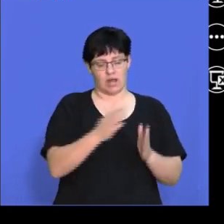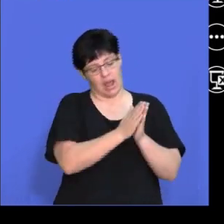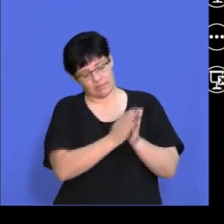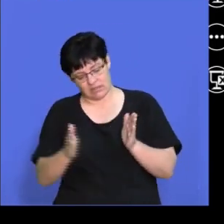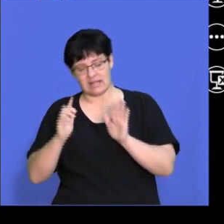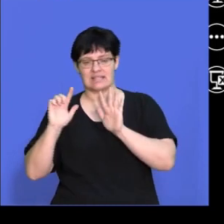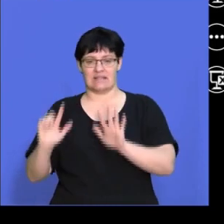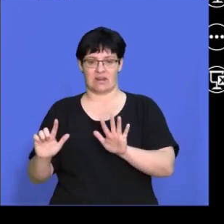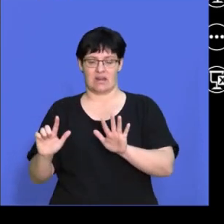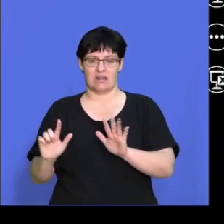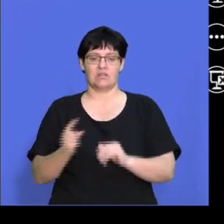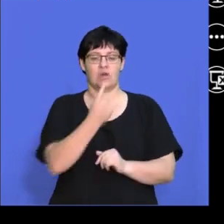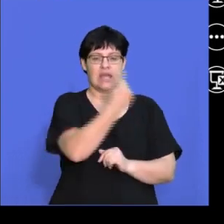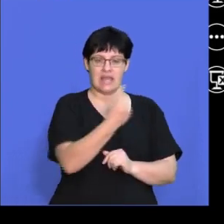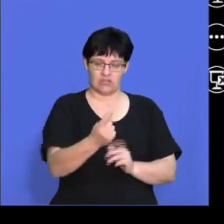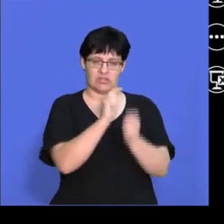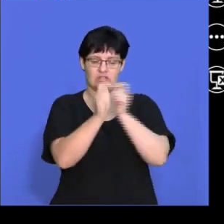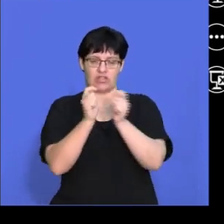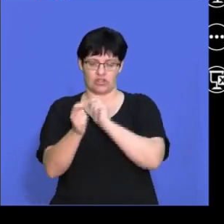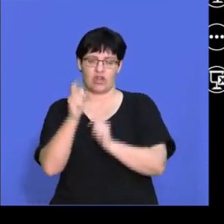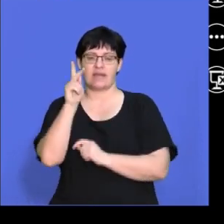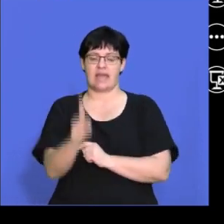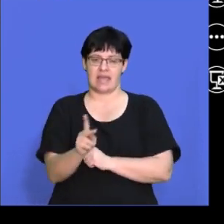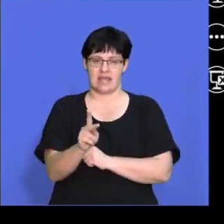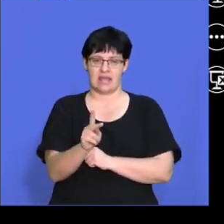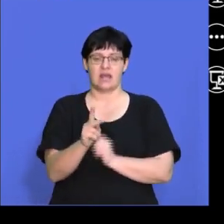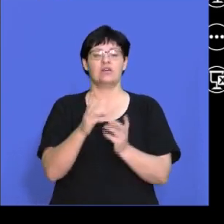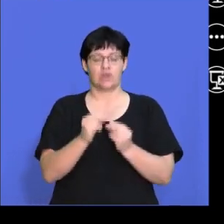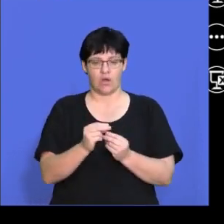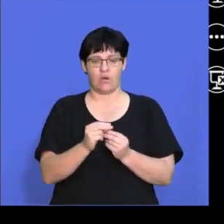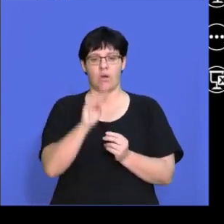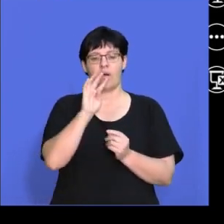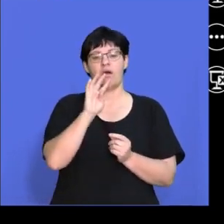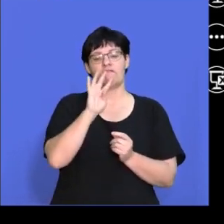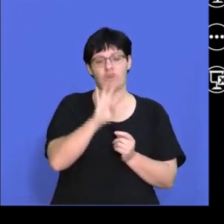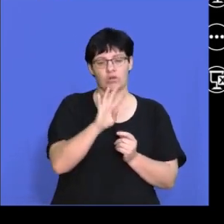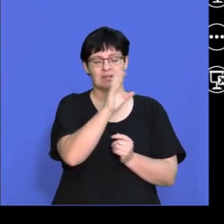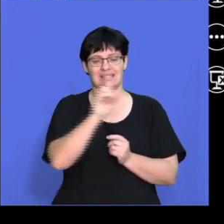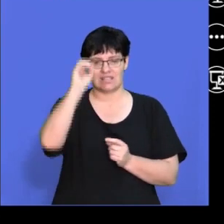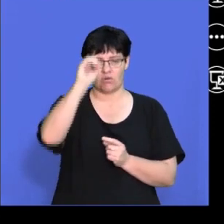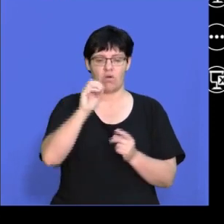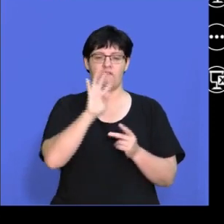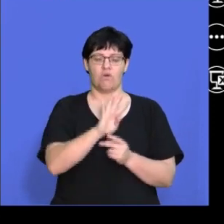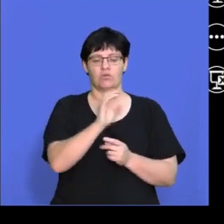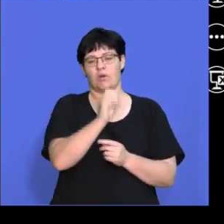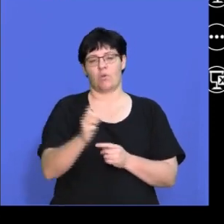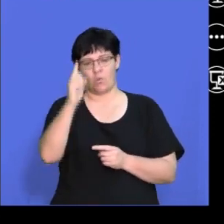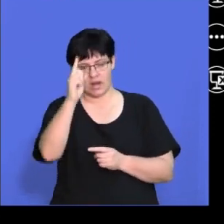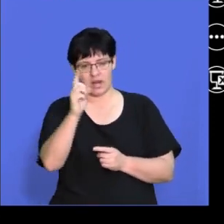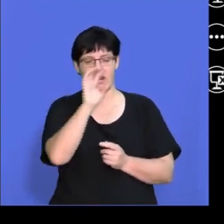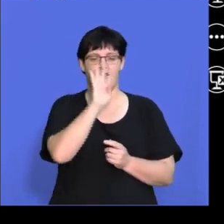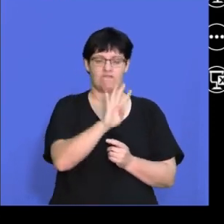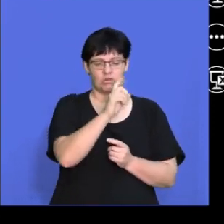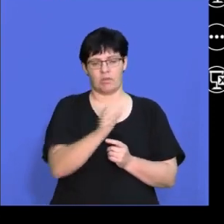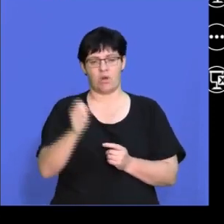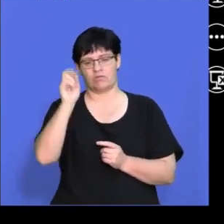1, I went up to 7, and we can see that each time we substitute that into the k, we're going to get 4 to the power of 0, then 4 to the power of 1, and